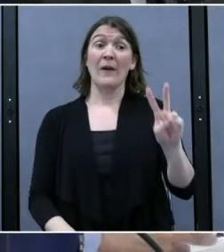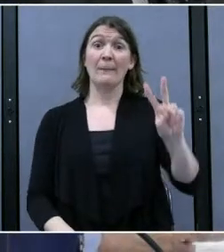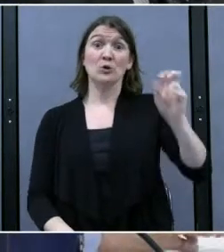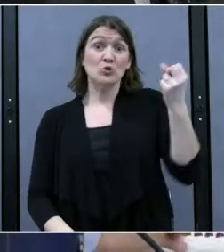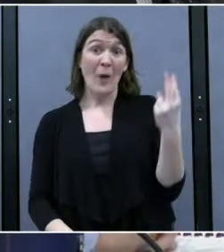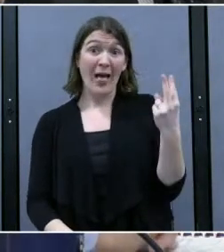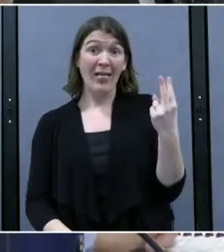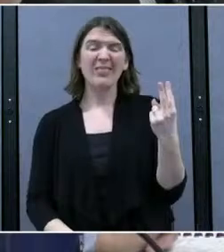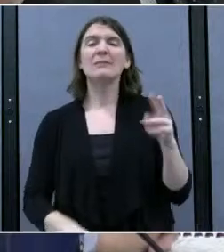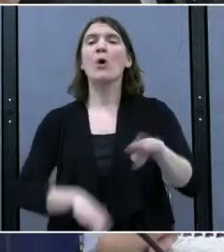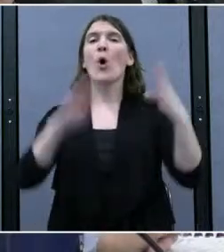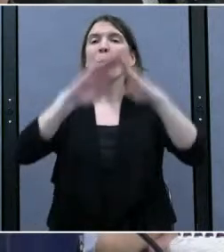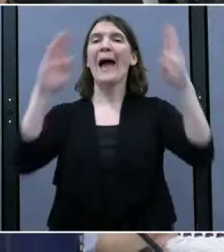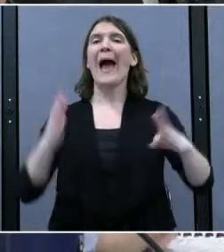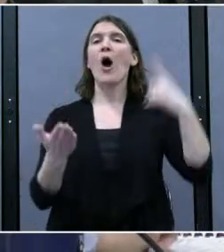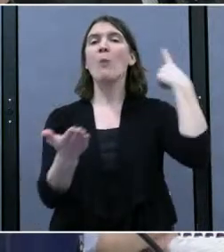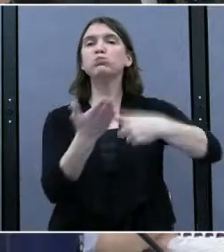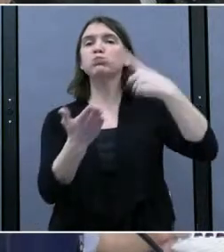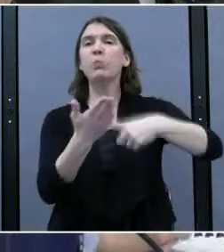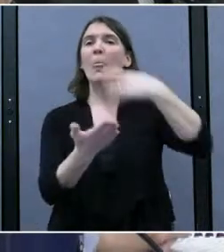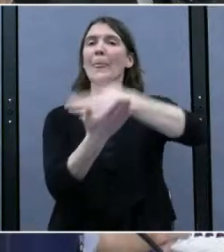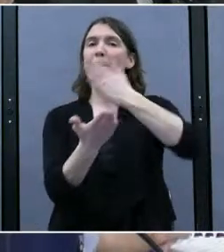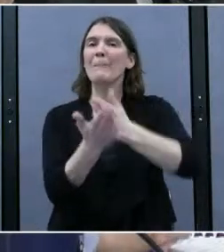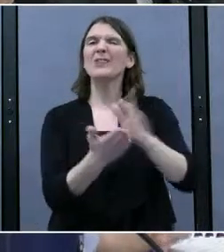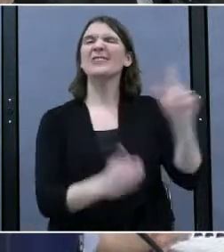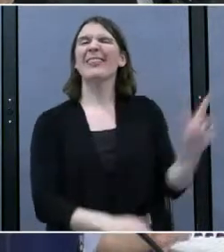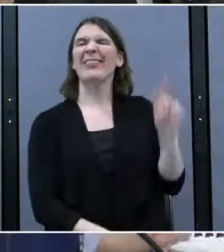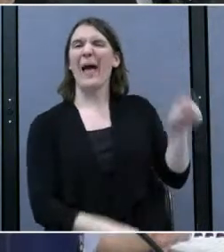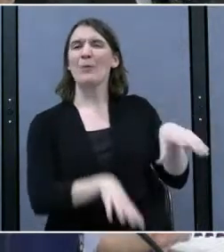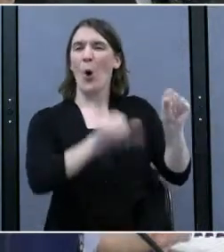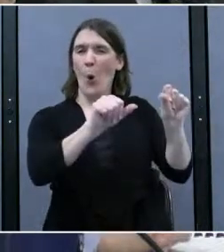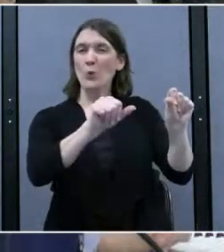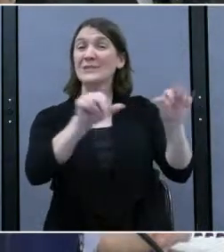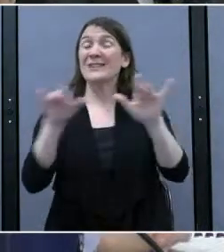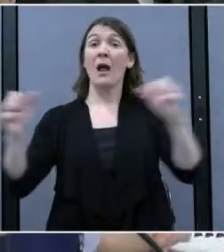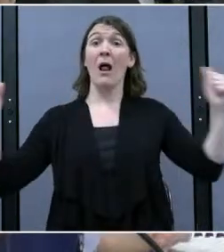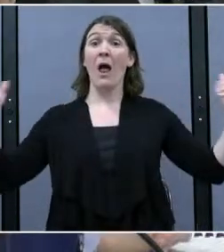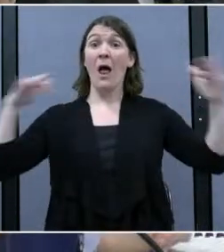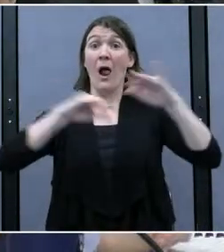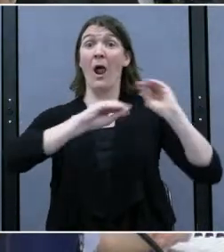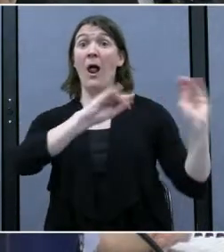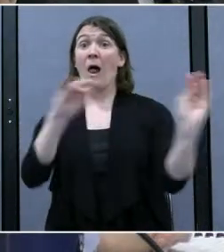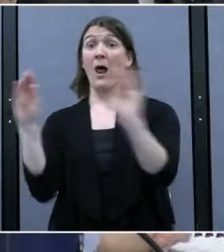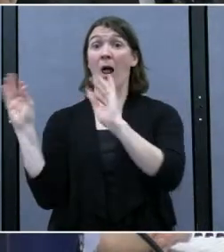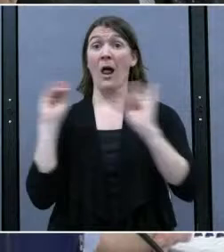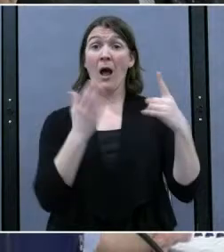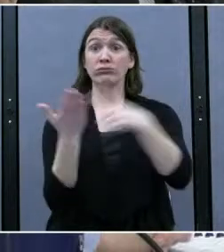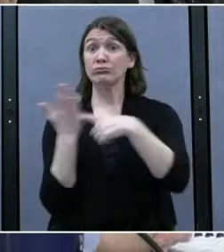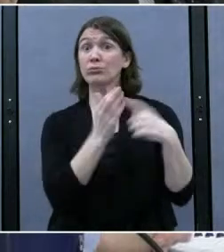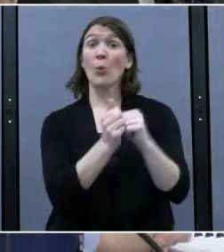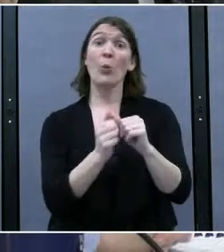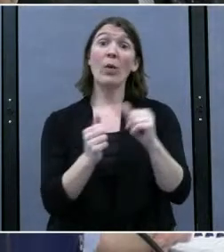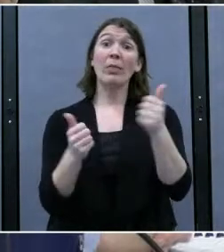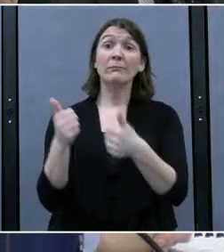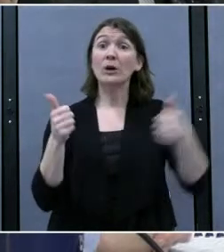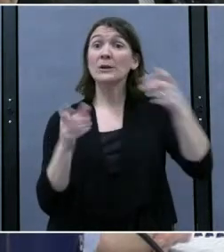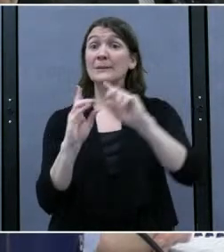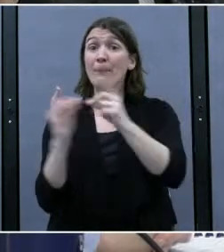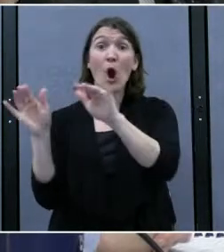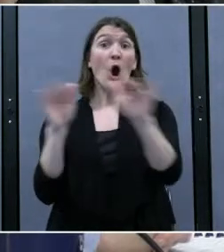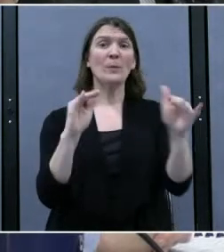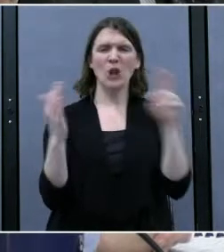budget open house at the library, and members of the public came, talked with department heads, looked at